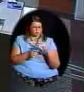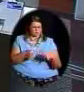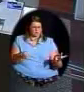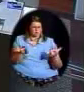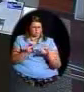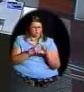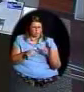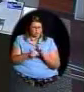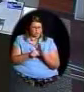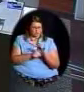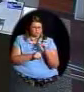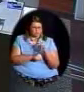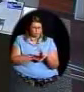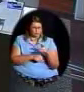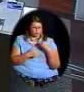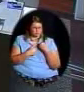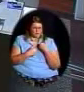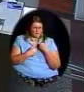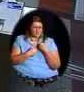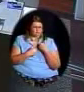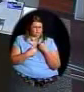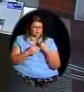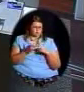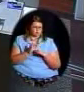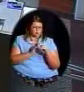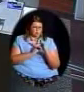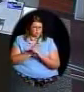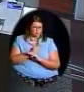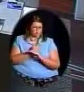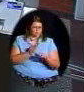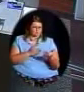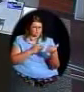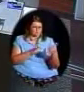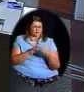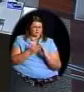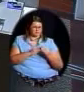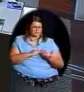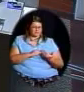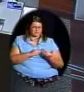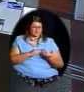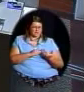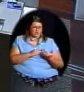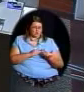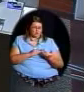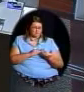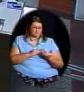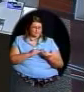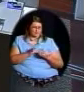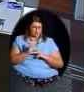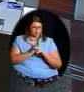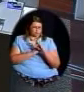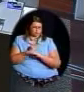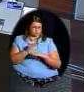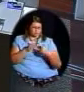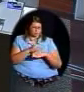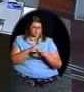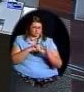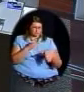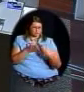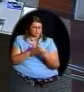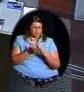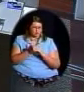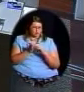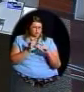enough, or do we have those programs provided by the city, and are they accessible to all students? Is it a